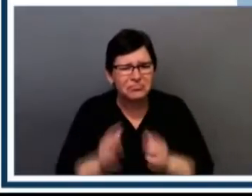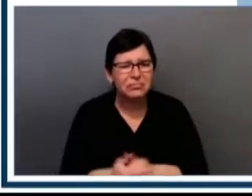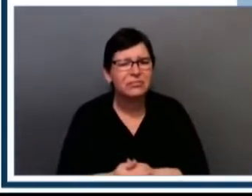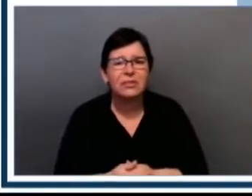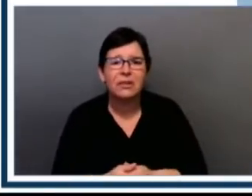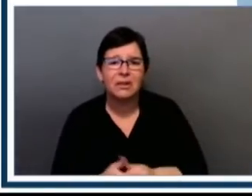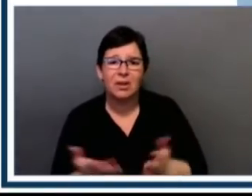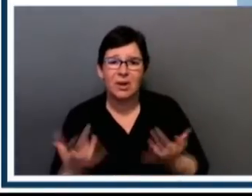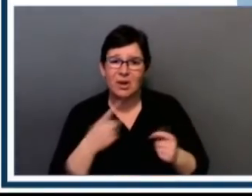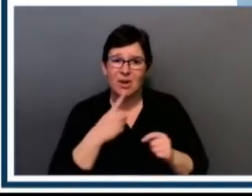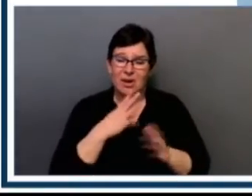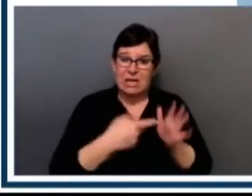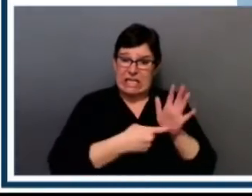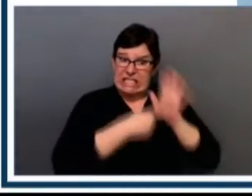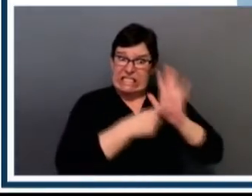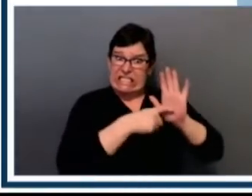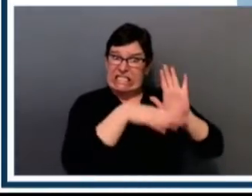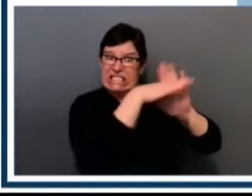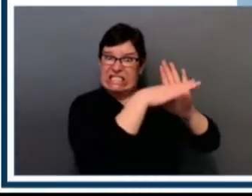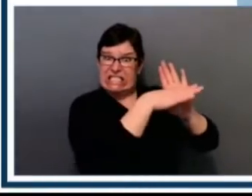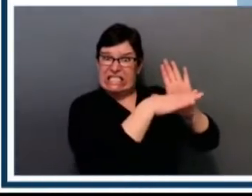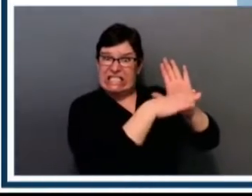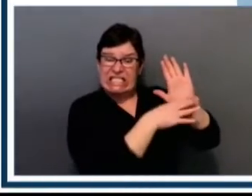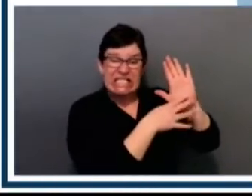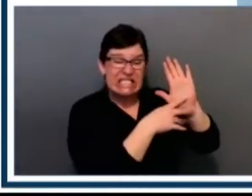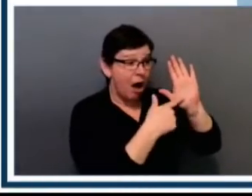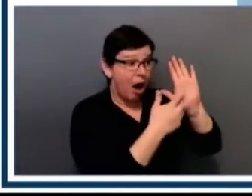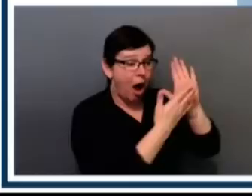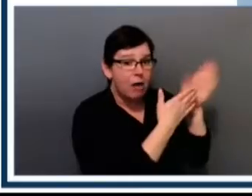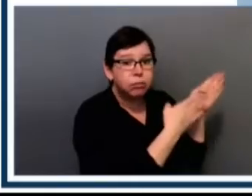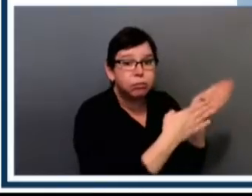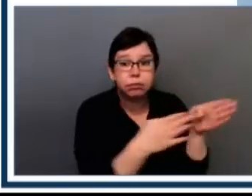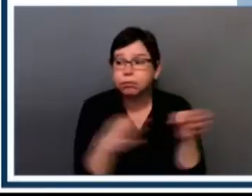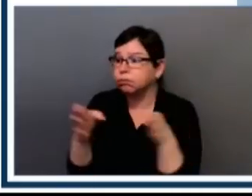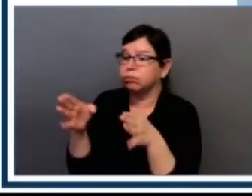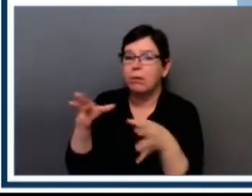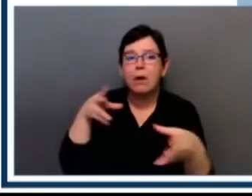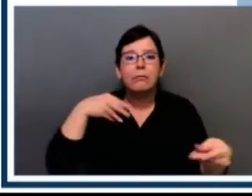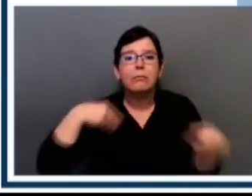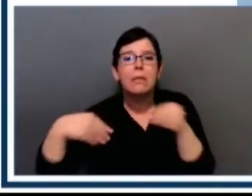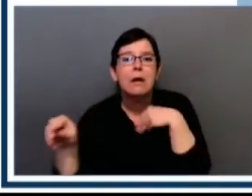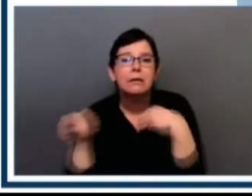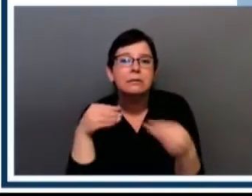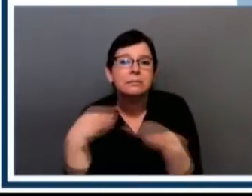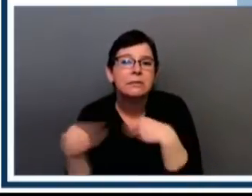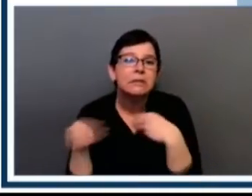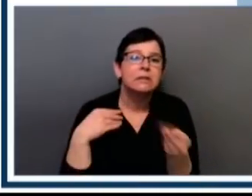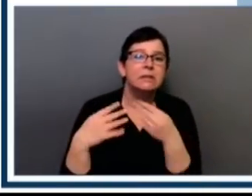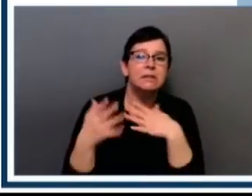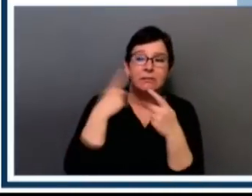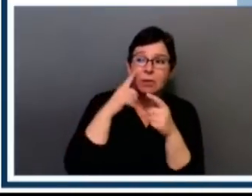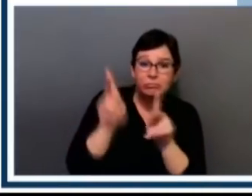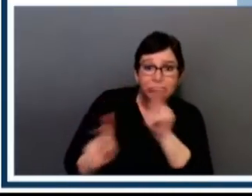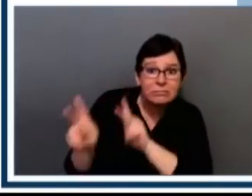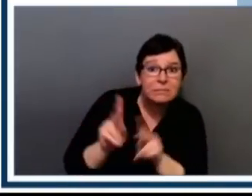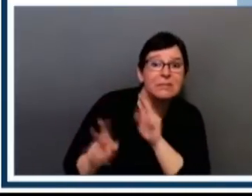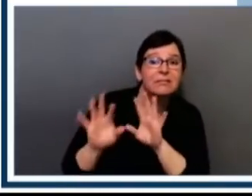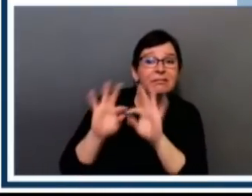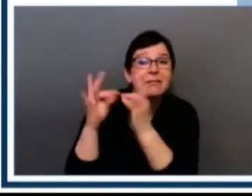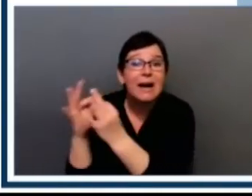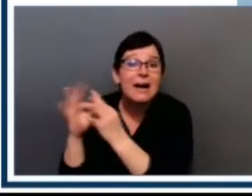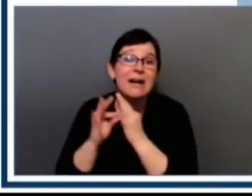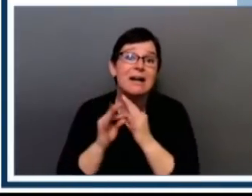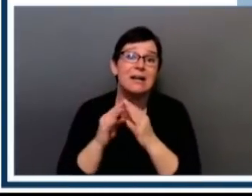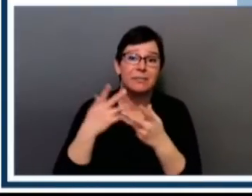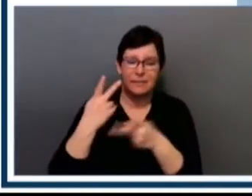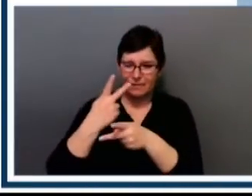families to kind of figure out what their risk tolerance is. But there are still lots of tools, and we have lots of information, and we'll continue to have that